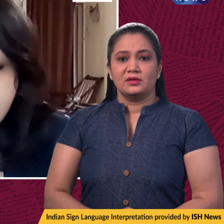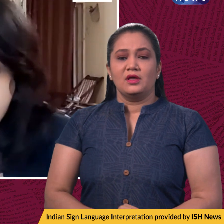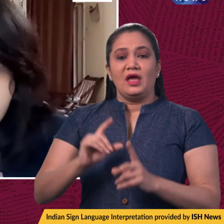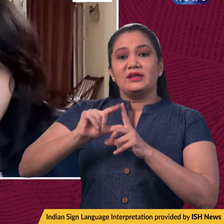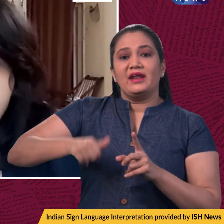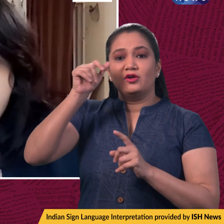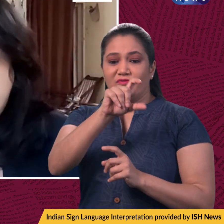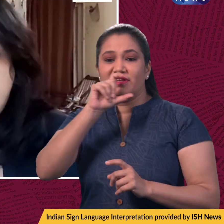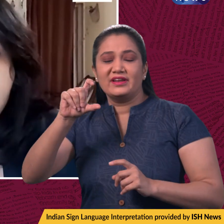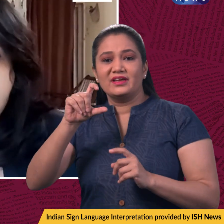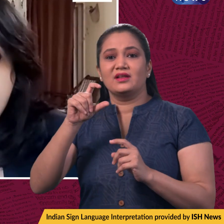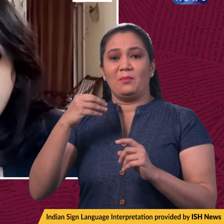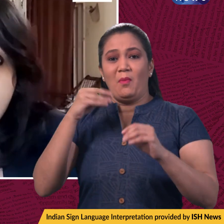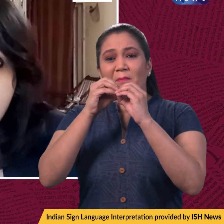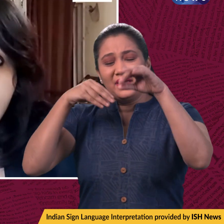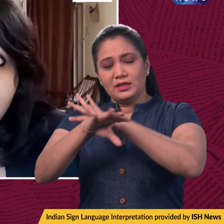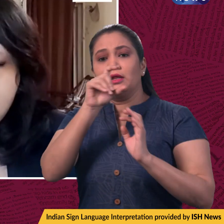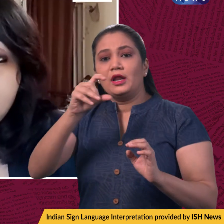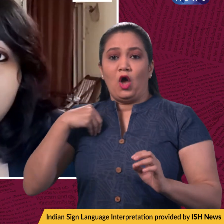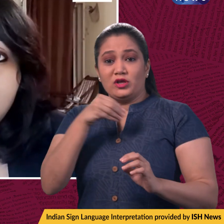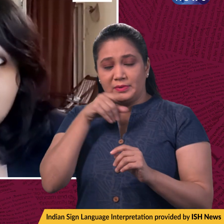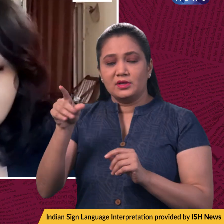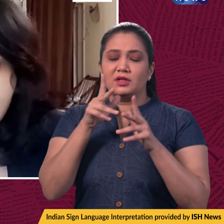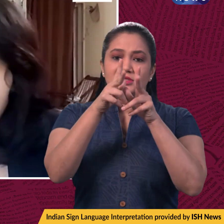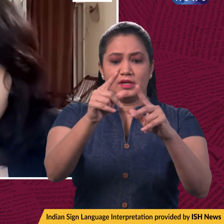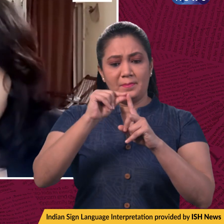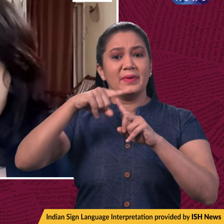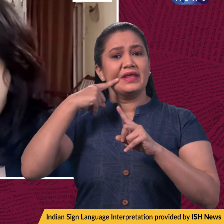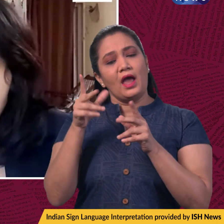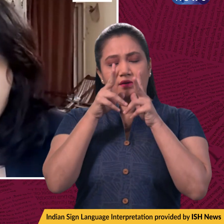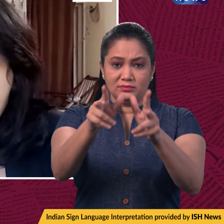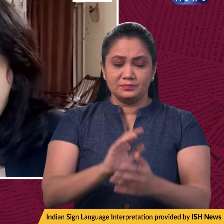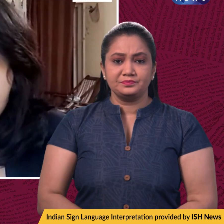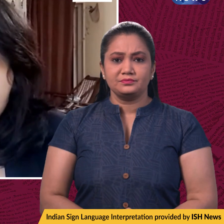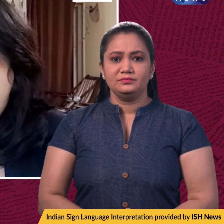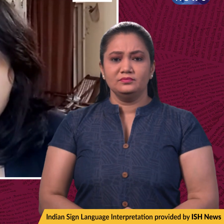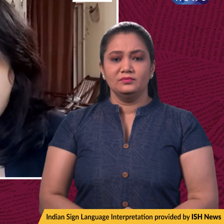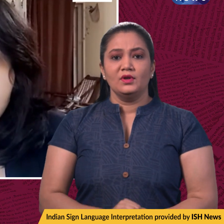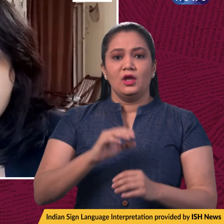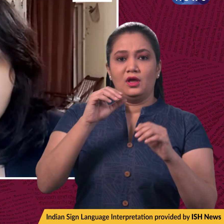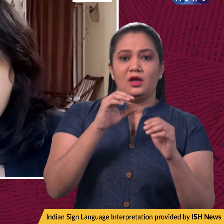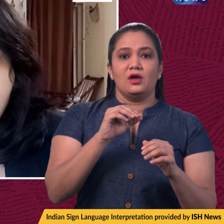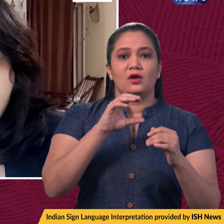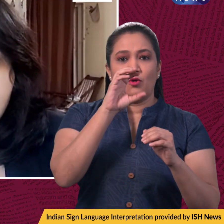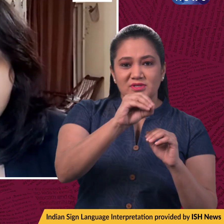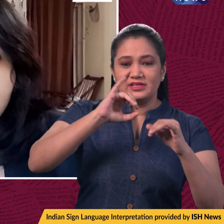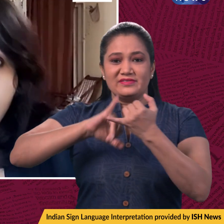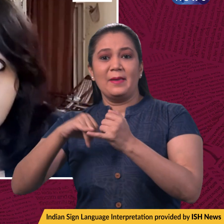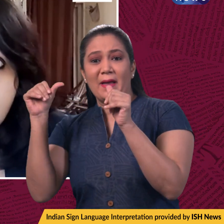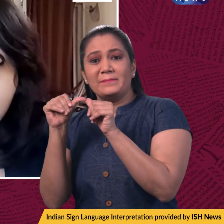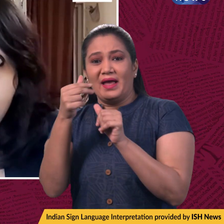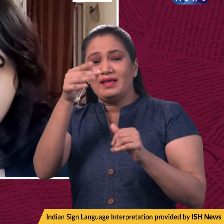also the director of Mumbai's Criticare Hospital, told PTI, and I quote, he died due to obstructive sleep